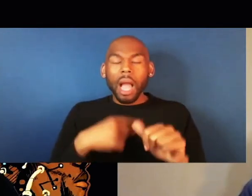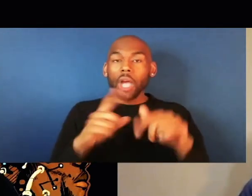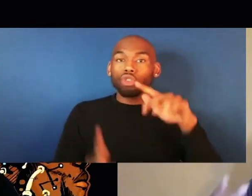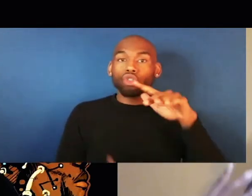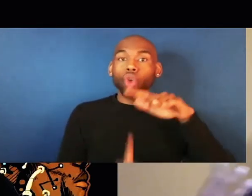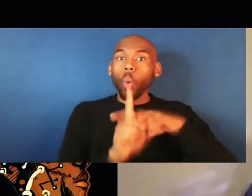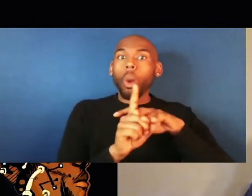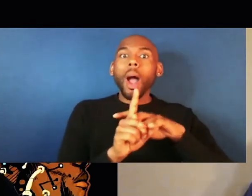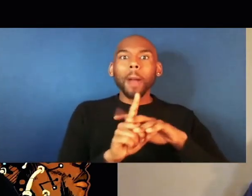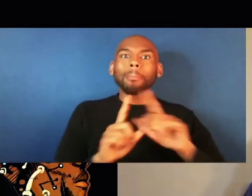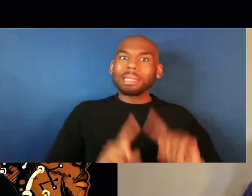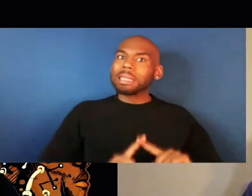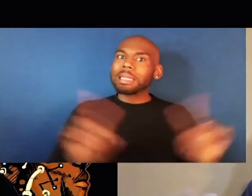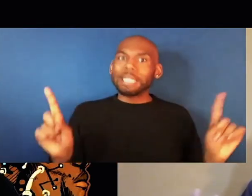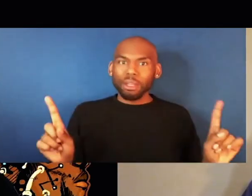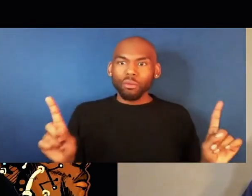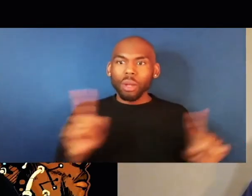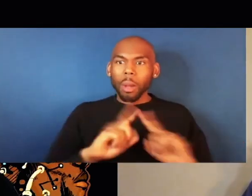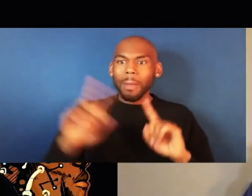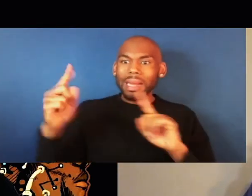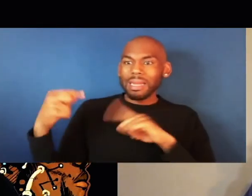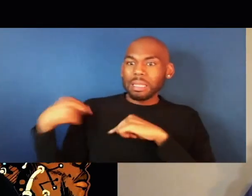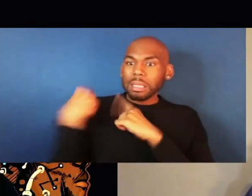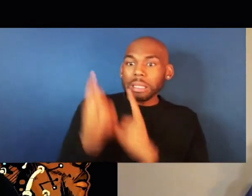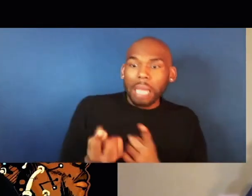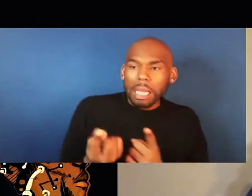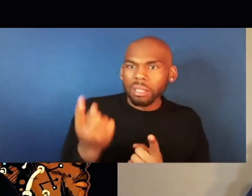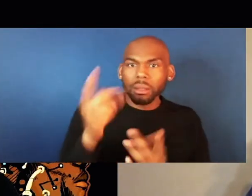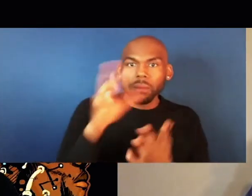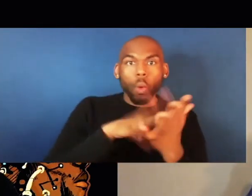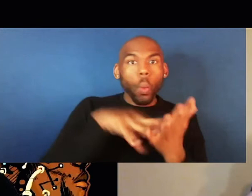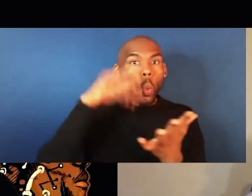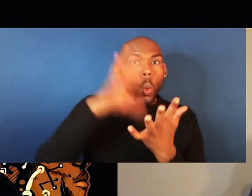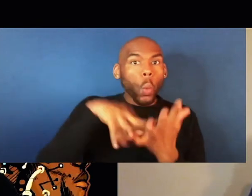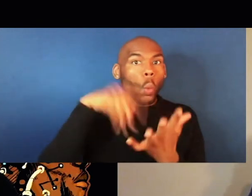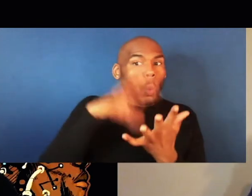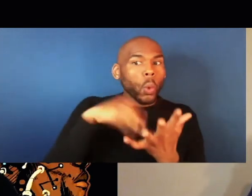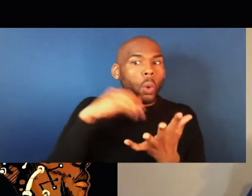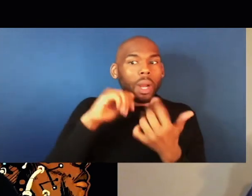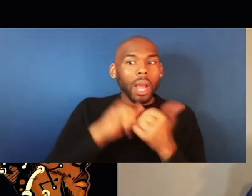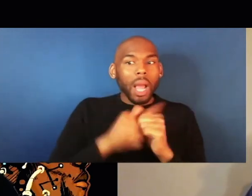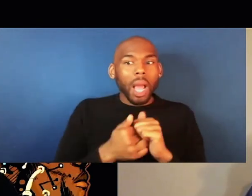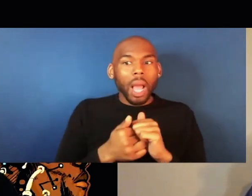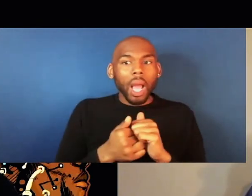And I show up differently. But since that and learning how